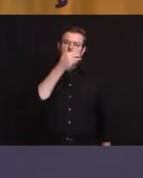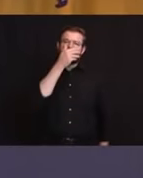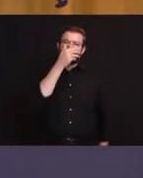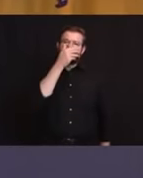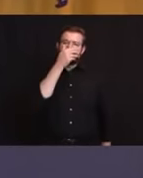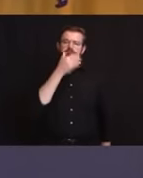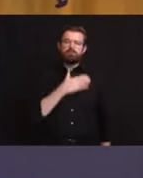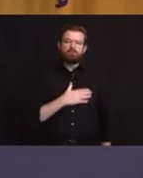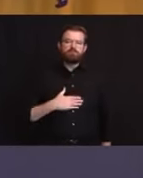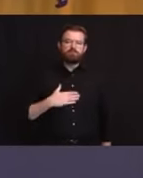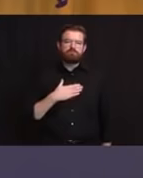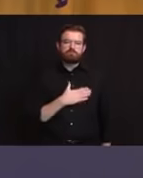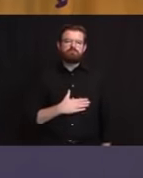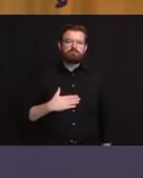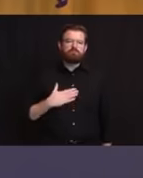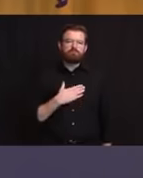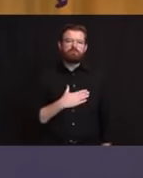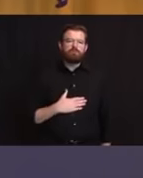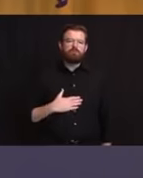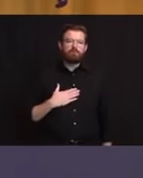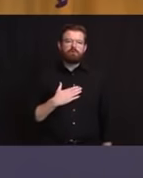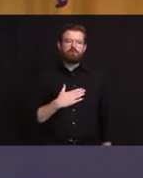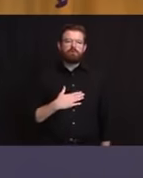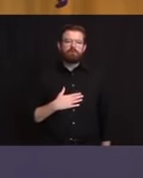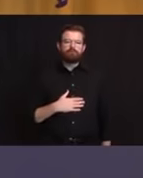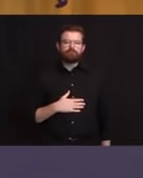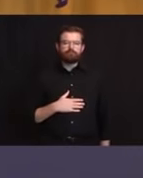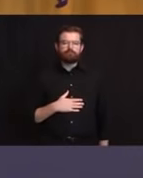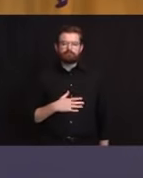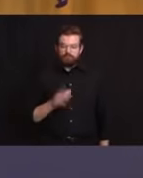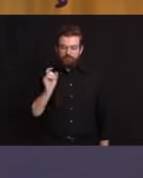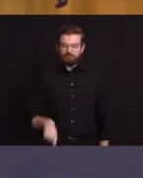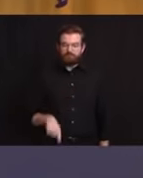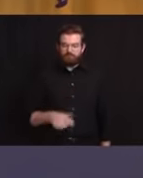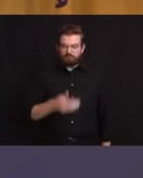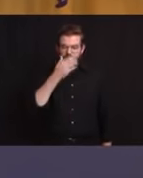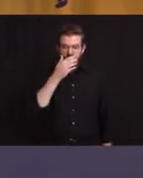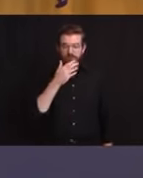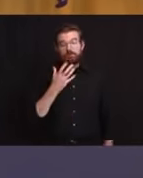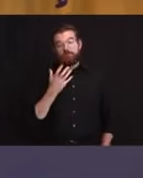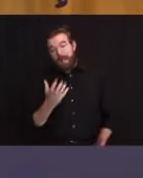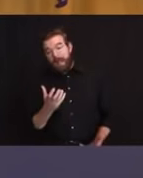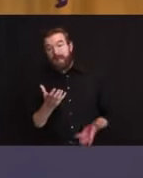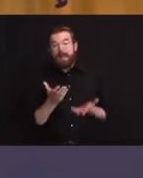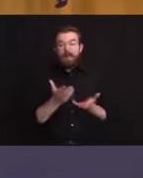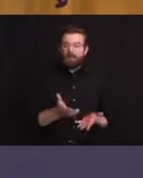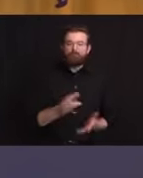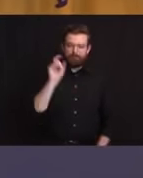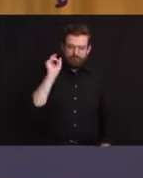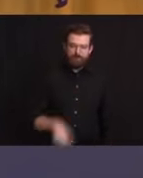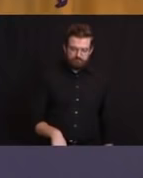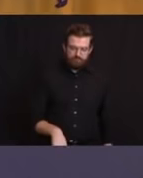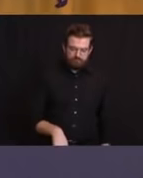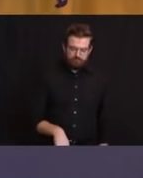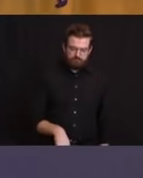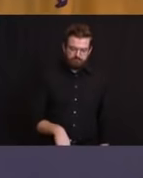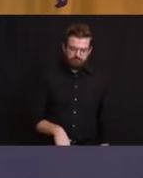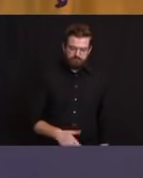we want them, we're telling people to wear them when social distancing is not achievable. I was